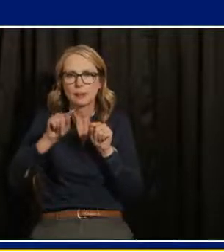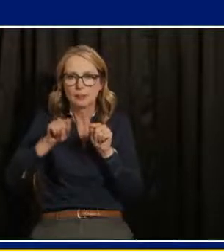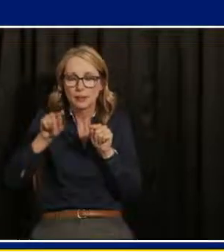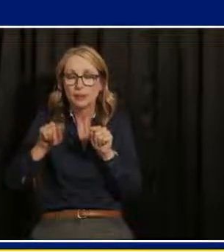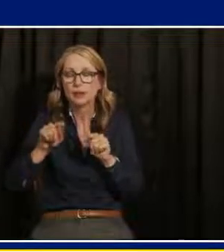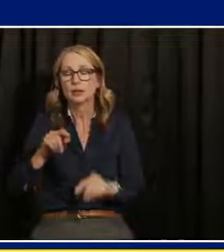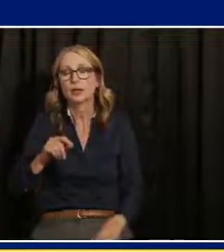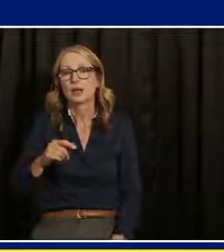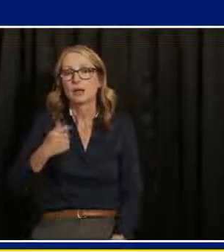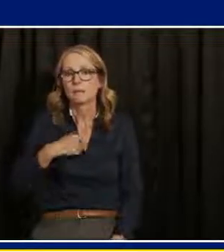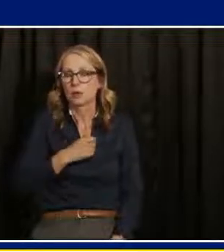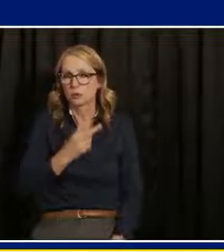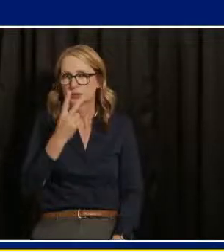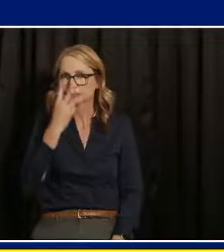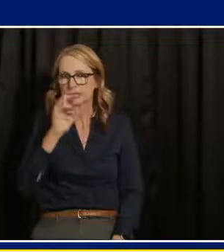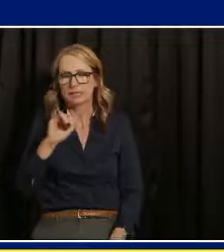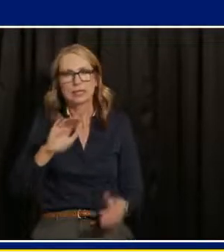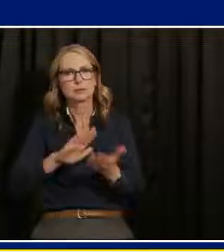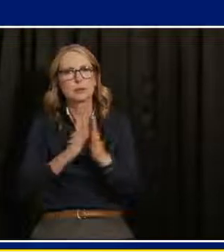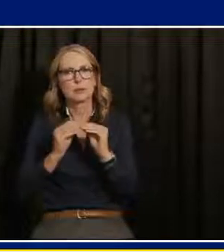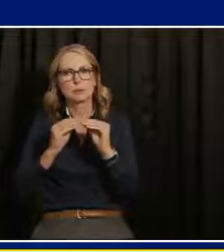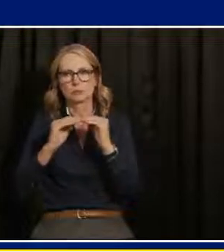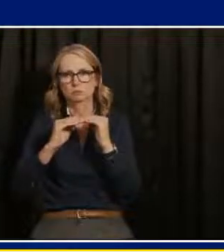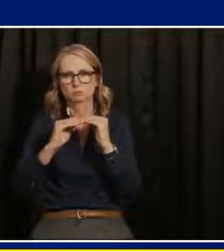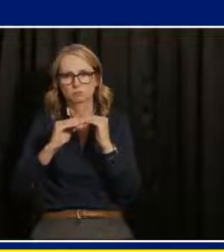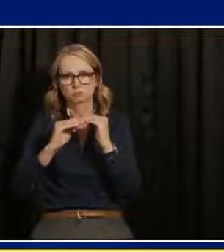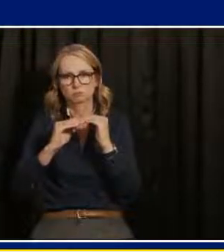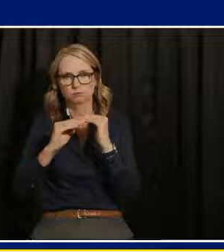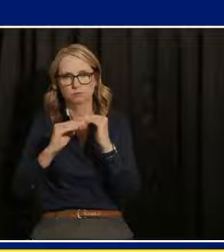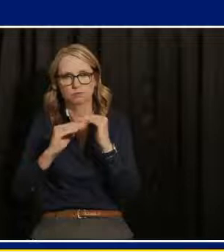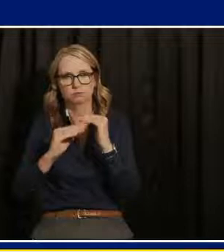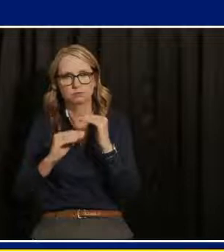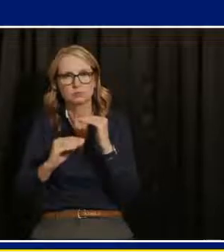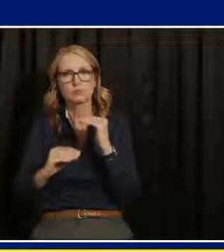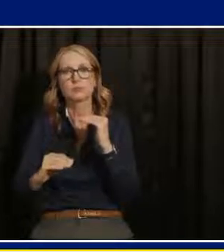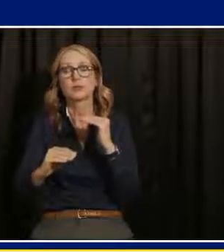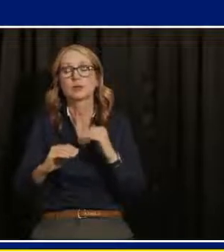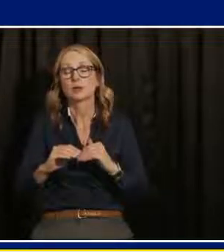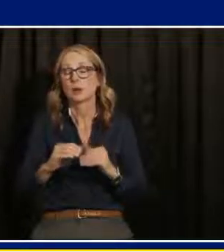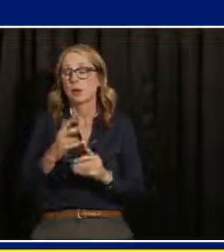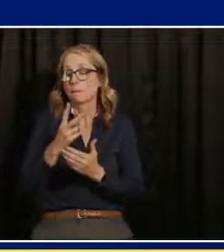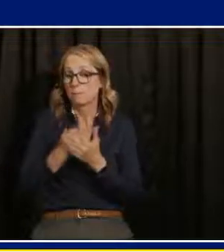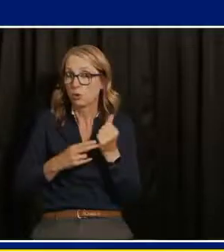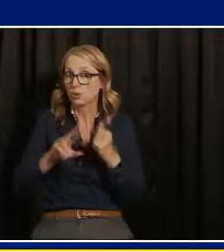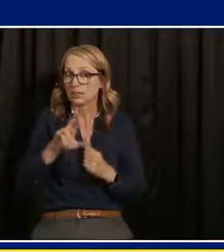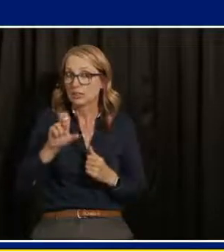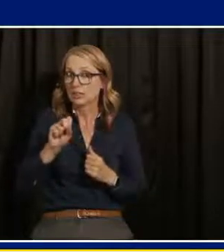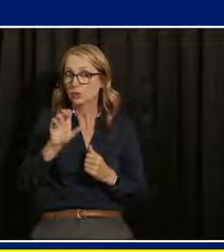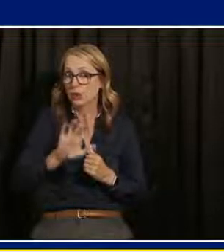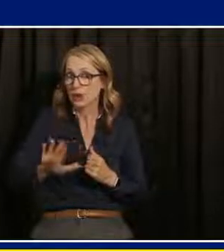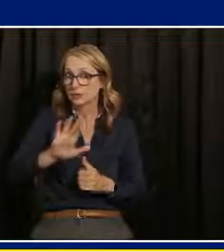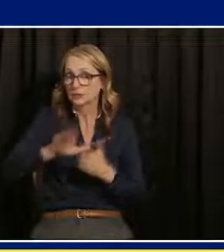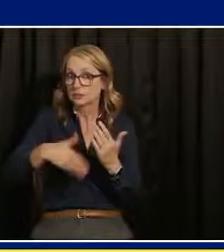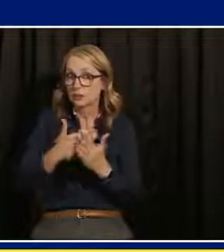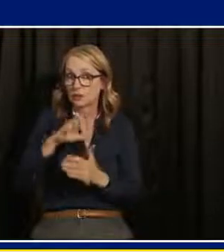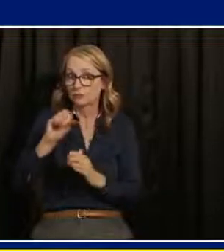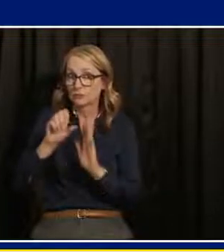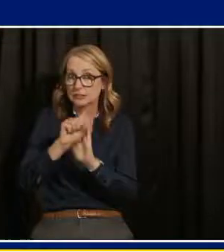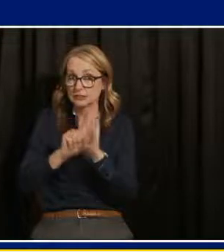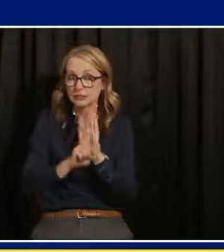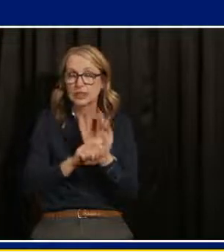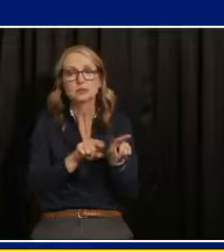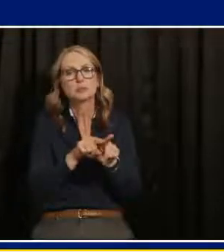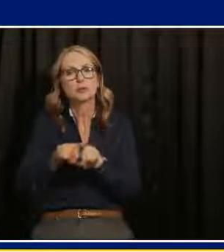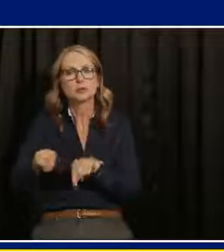are seeing a plateau to a slight decreasing trend, and that's both in the U.S. overall and here in Colorado. Again,